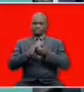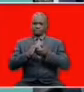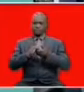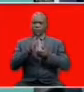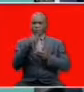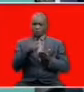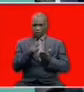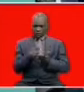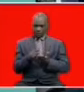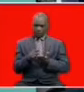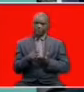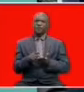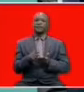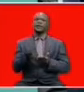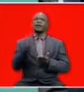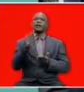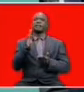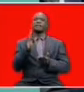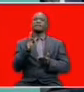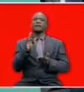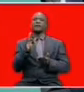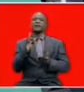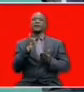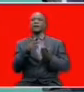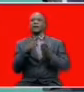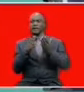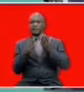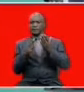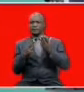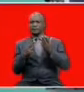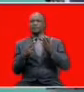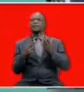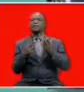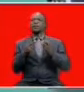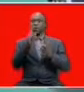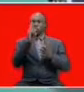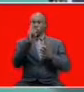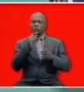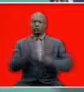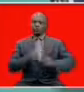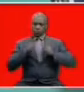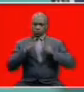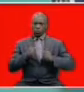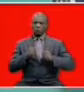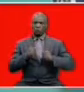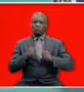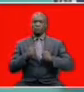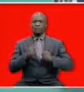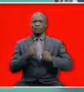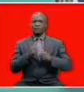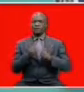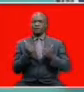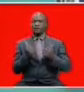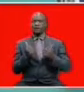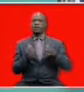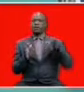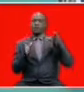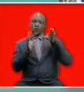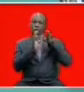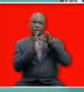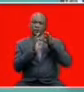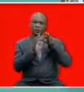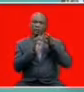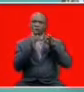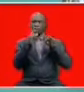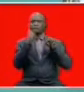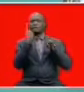about relationship. I believe us in a strong position whereby they are connected to God, because everything